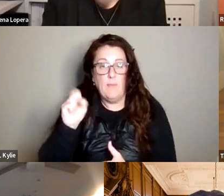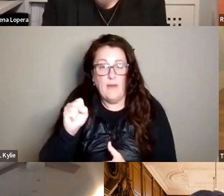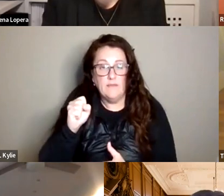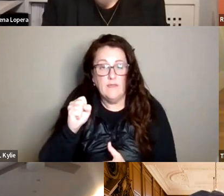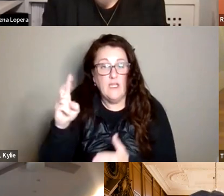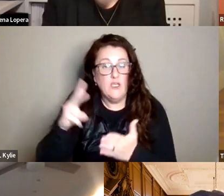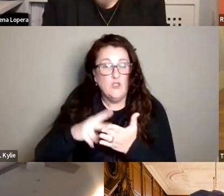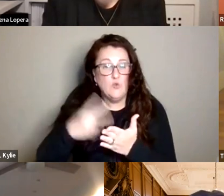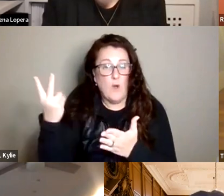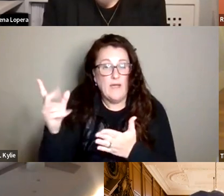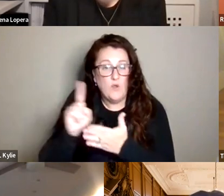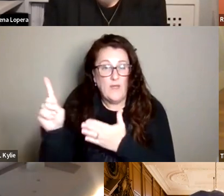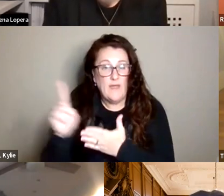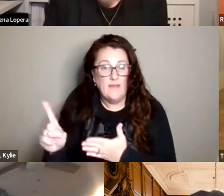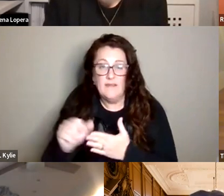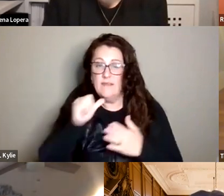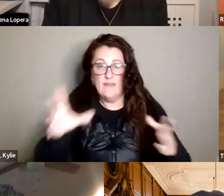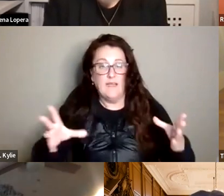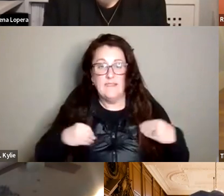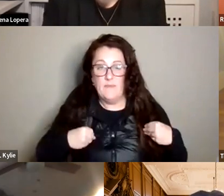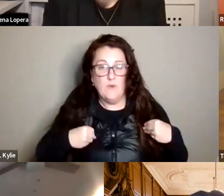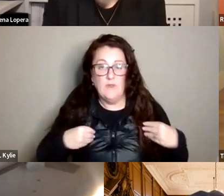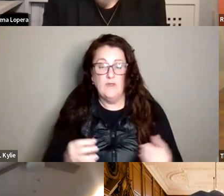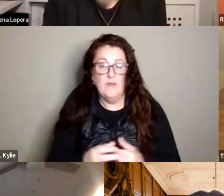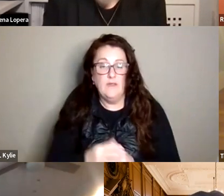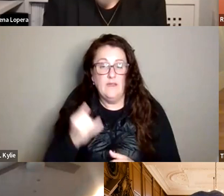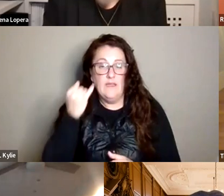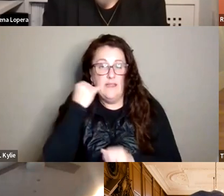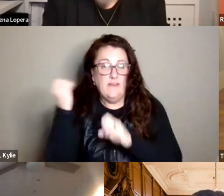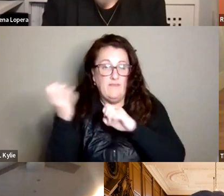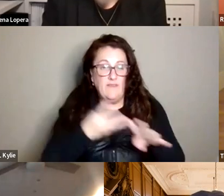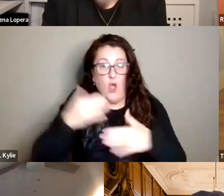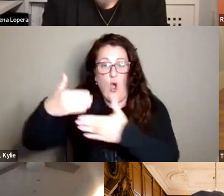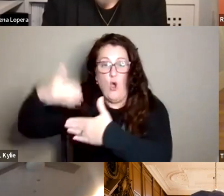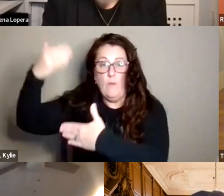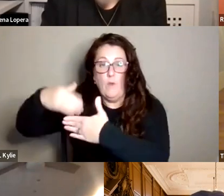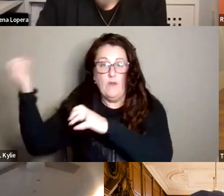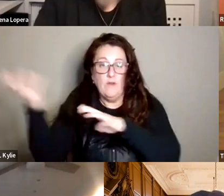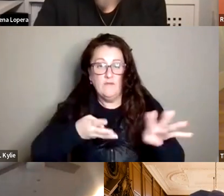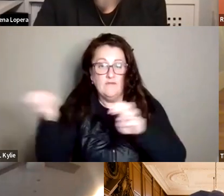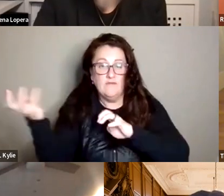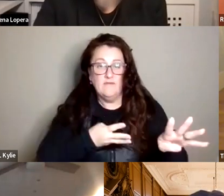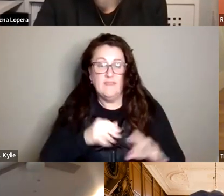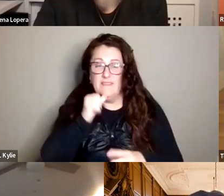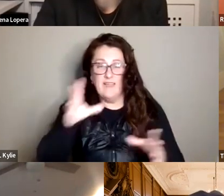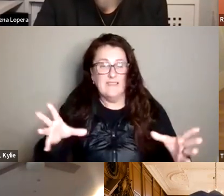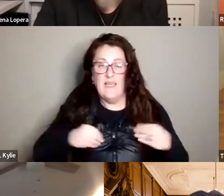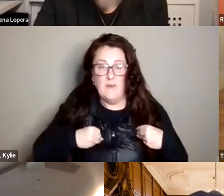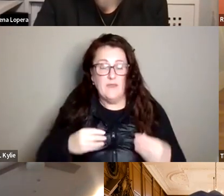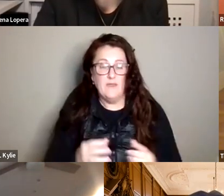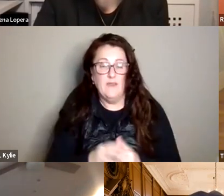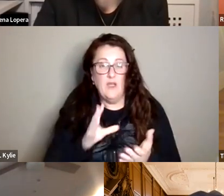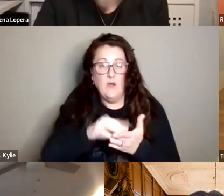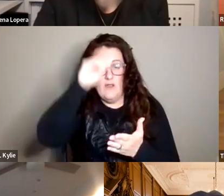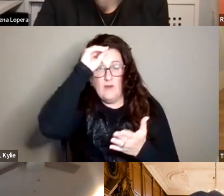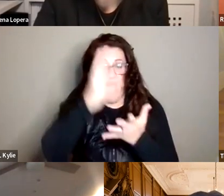twice a week, that's not acceptable. If ventilation is provided by an open window, that's not acceptable. We have learned a lot